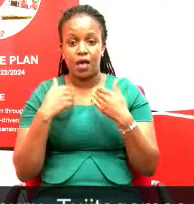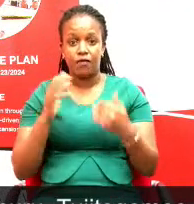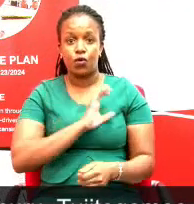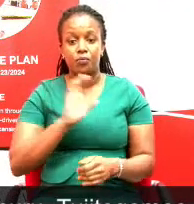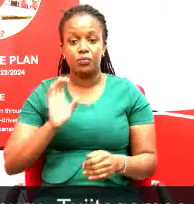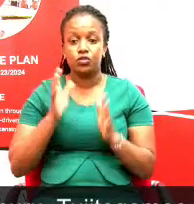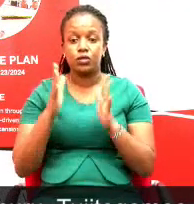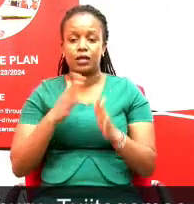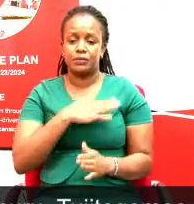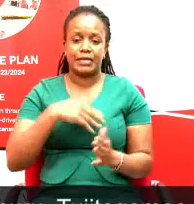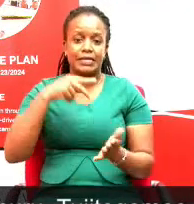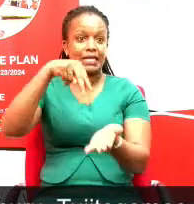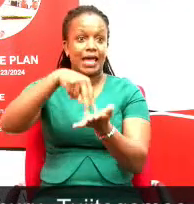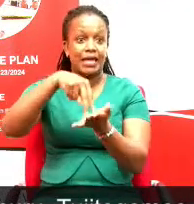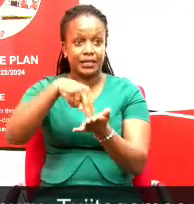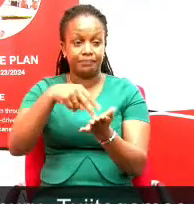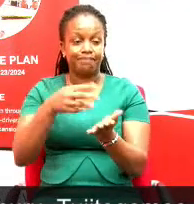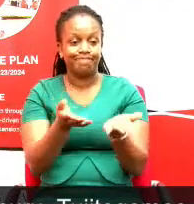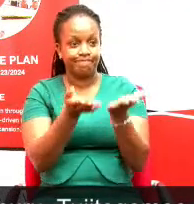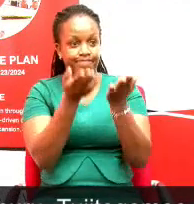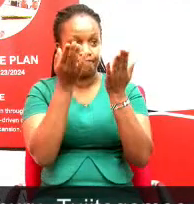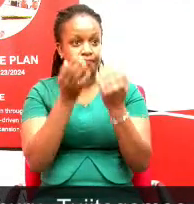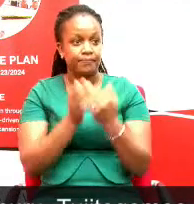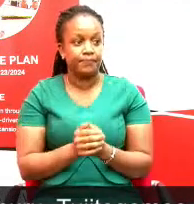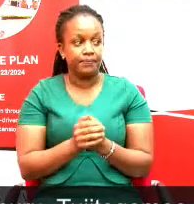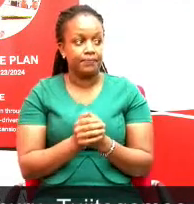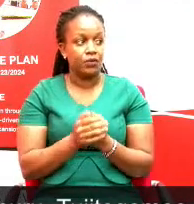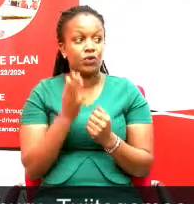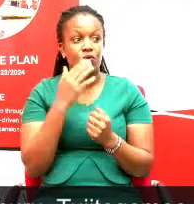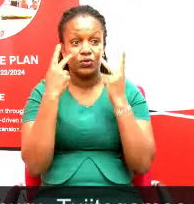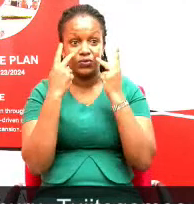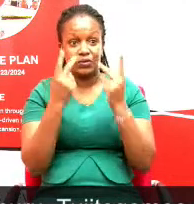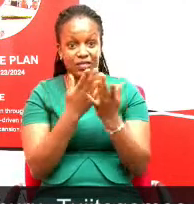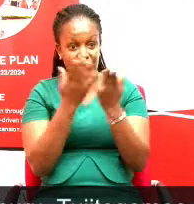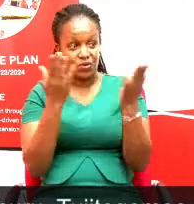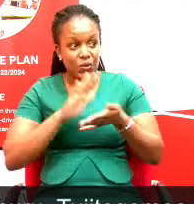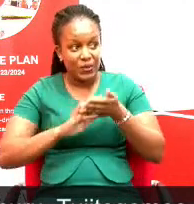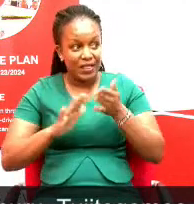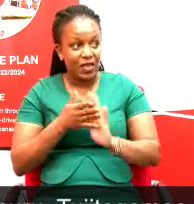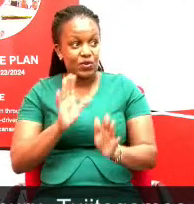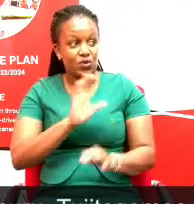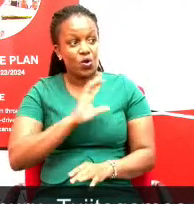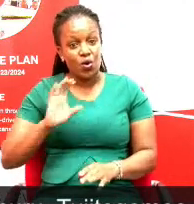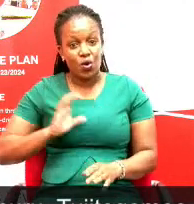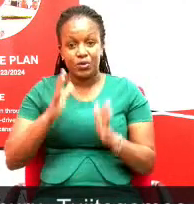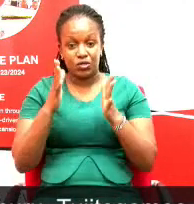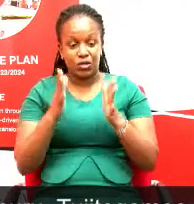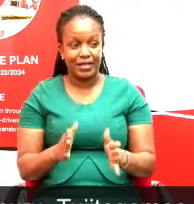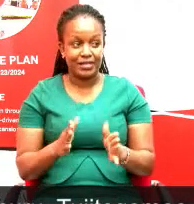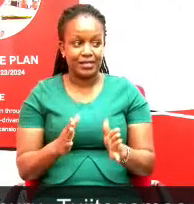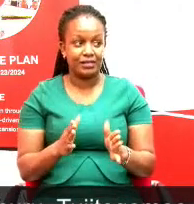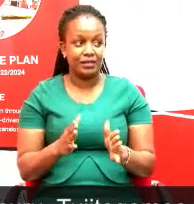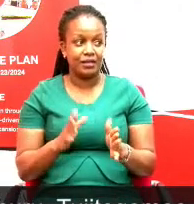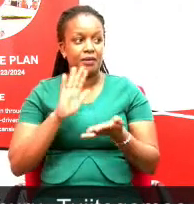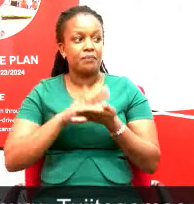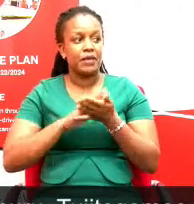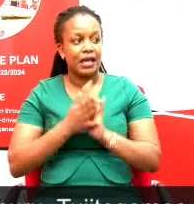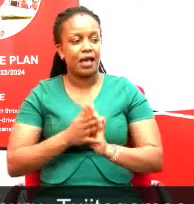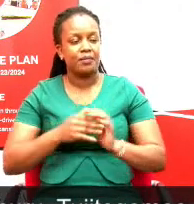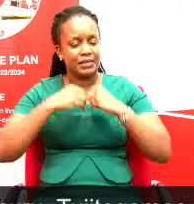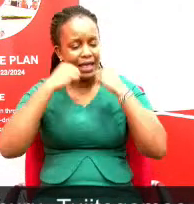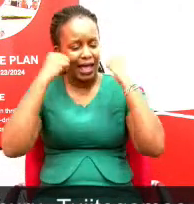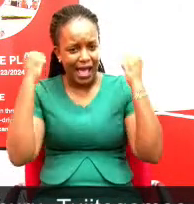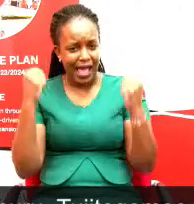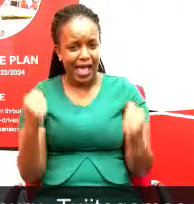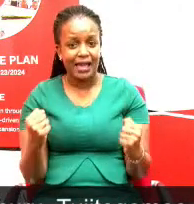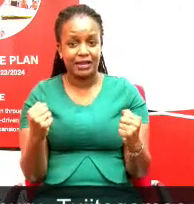Commissioners, can you stand up, please, so that you're also seen? Because without the commissioners, it's very difficult